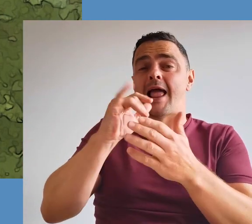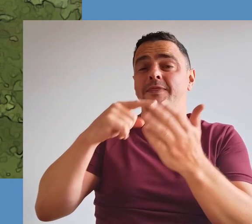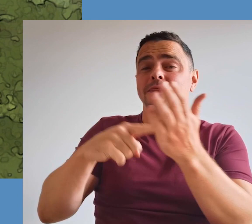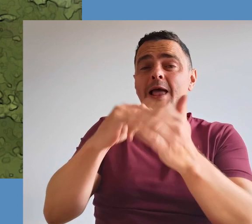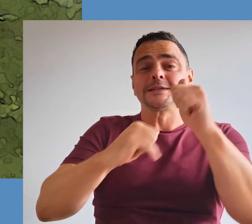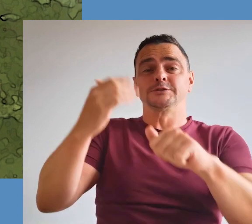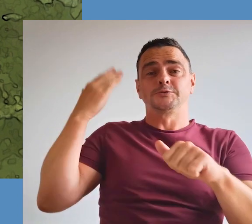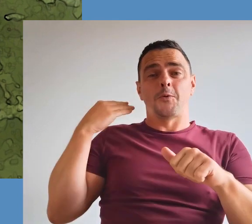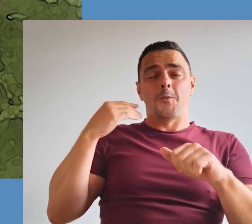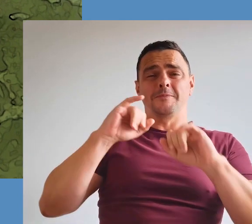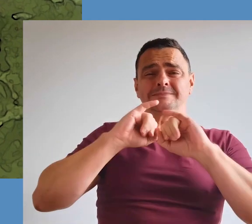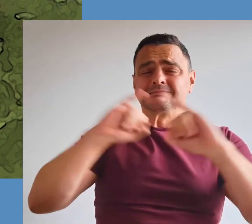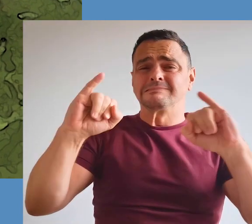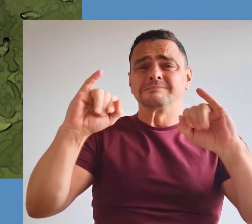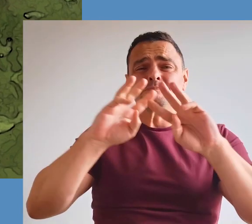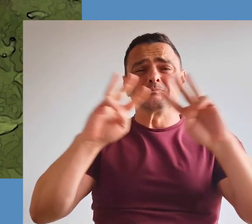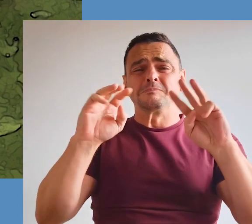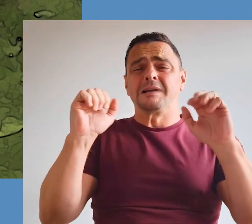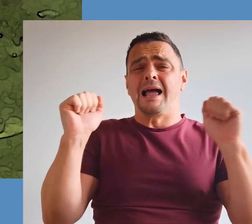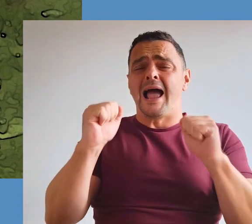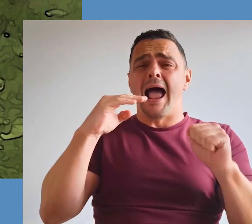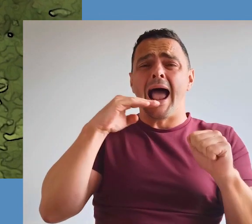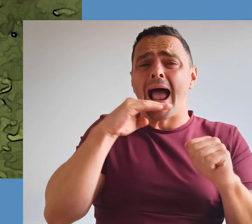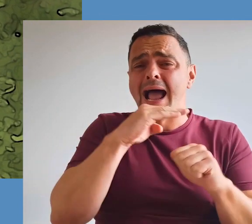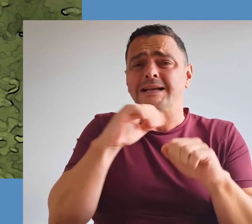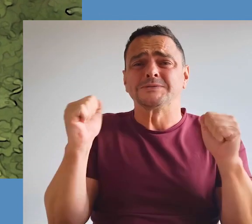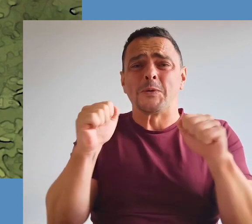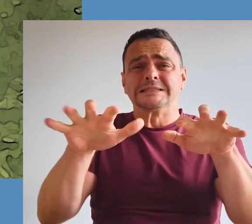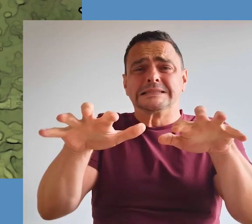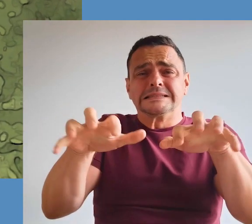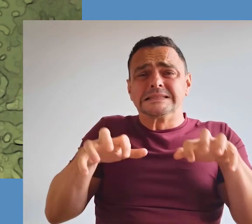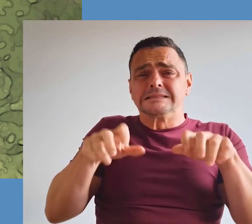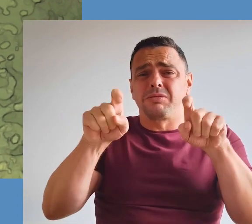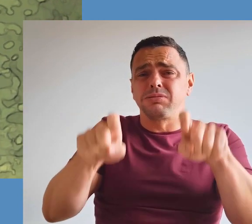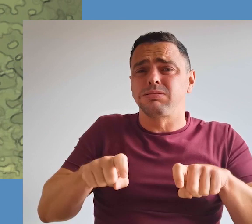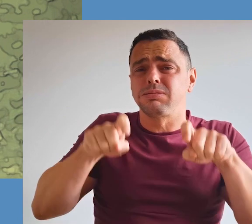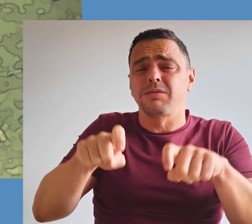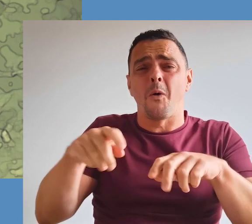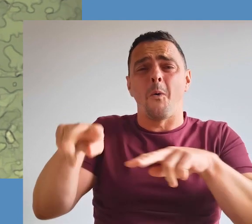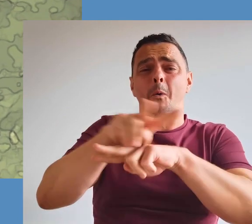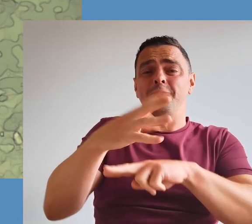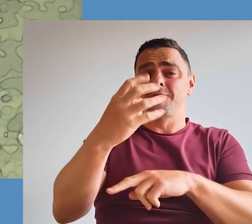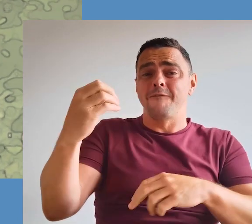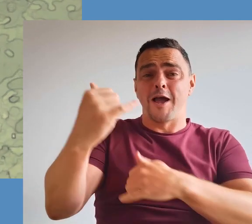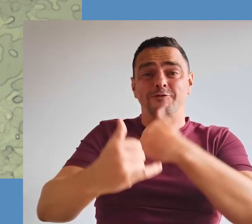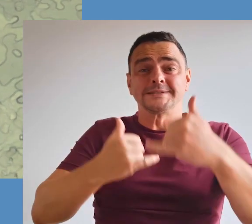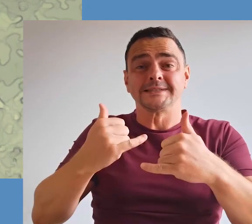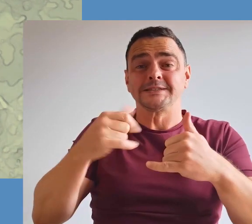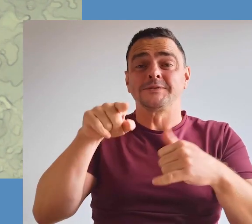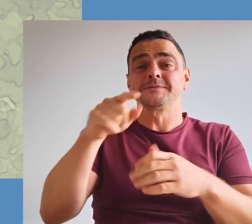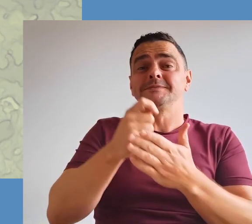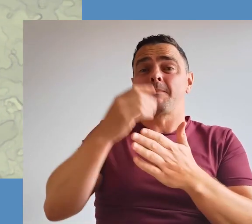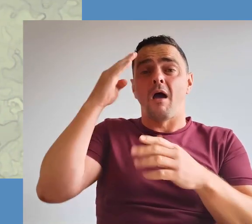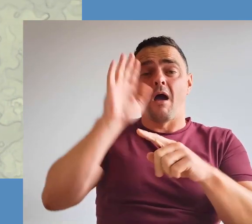which lasted for 500 years. During this time, Ireland was covered in a blanket of ice and